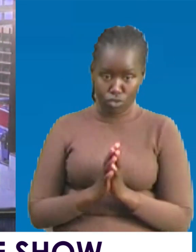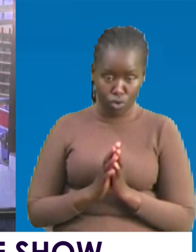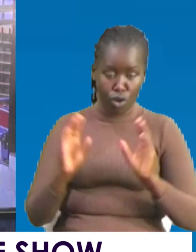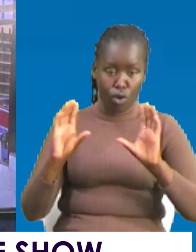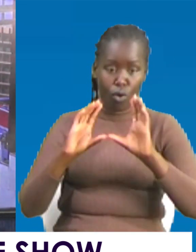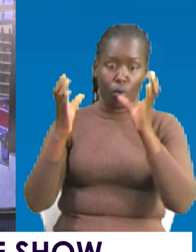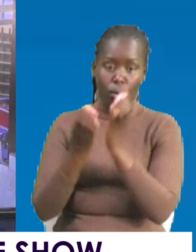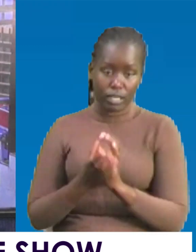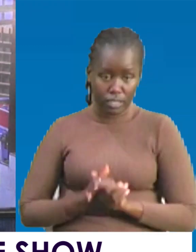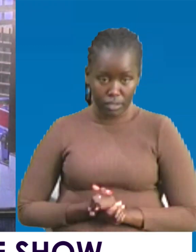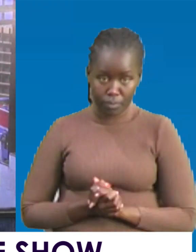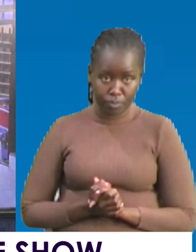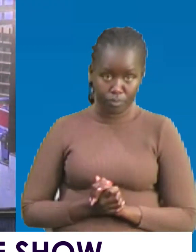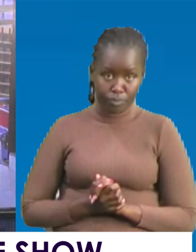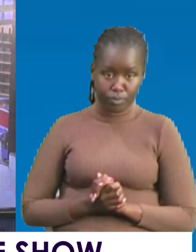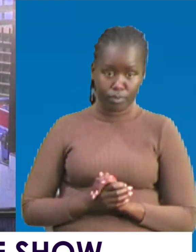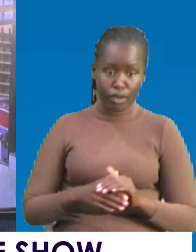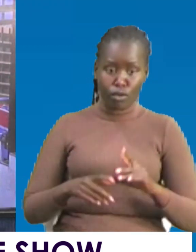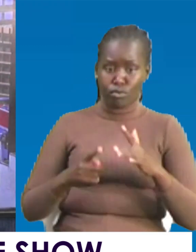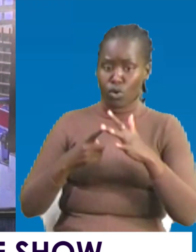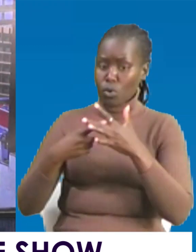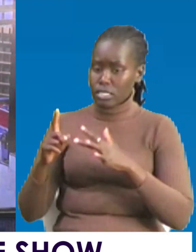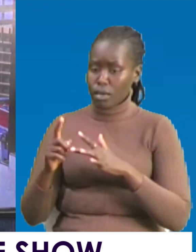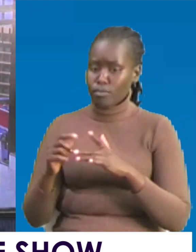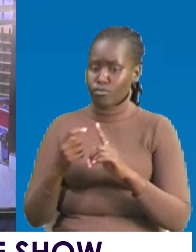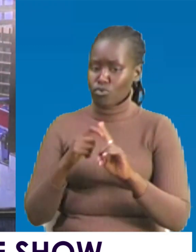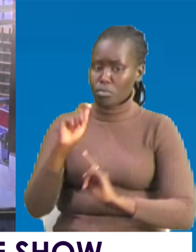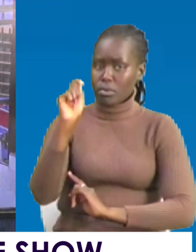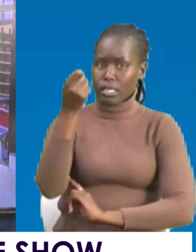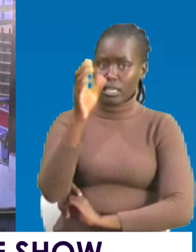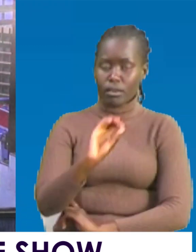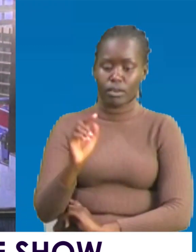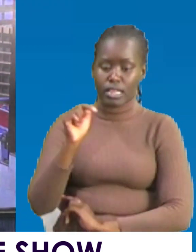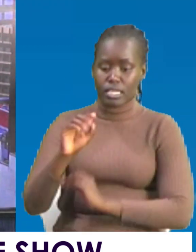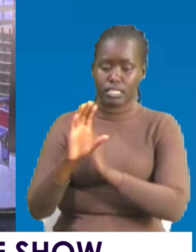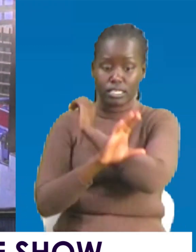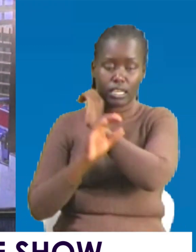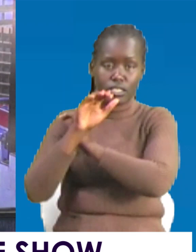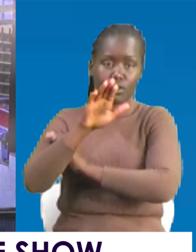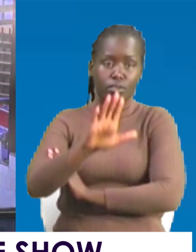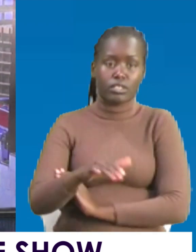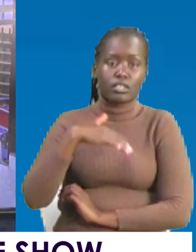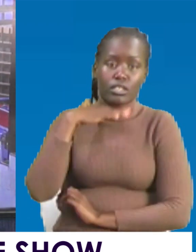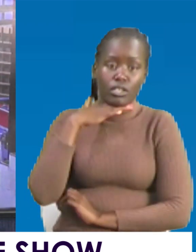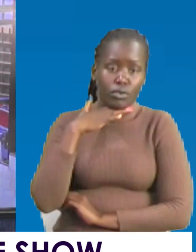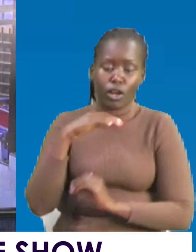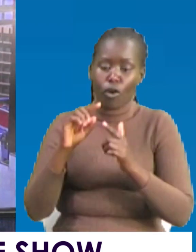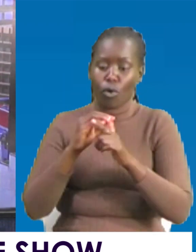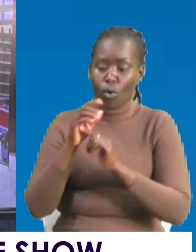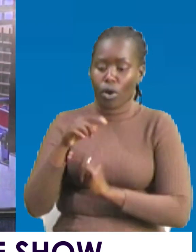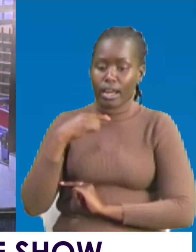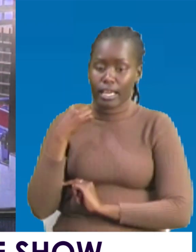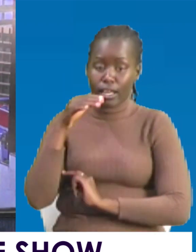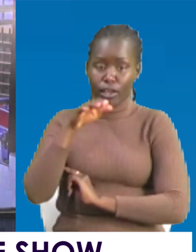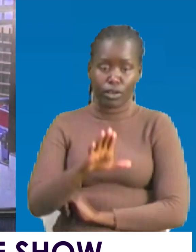right here. Don't run away from Kenya. This is your country. Don't die killing yourself running